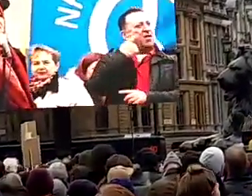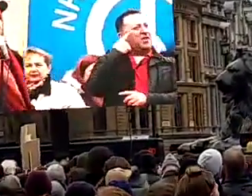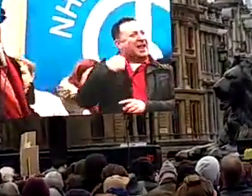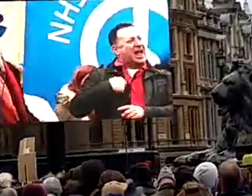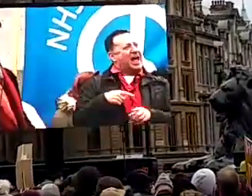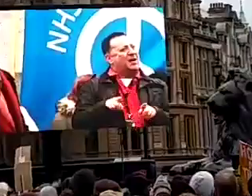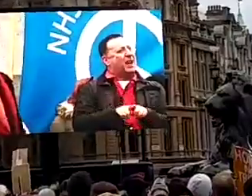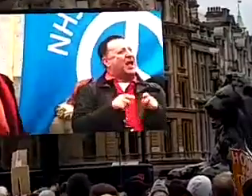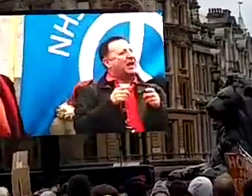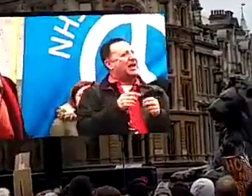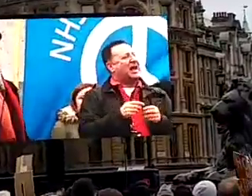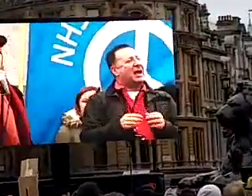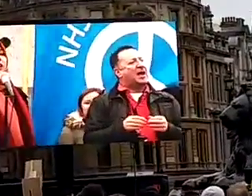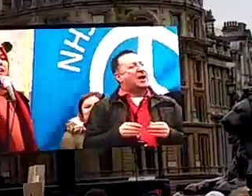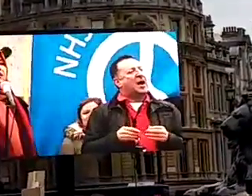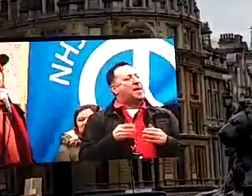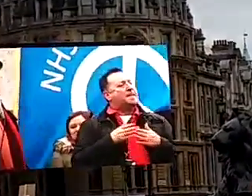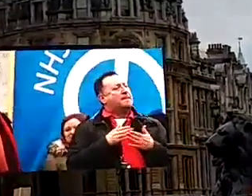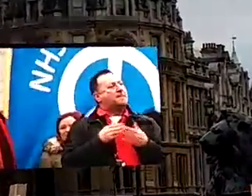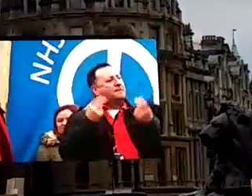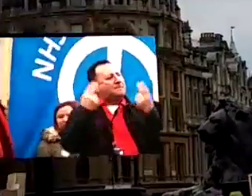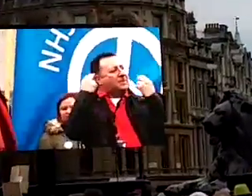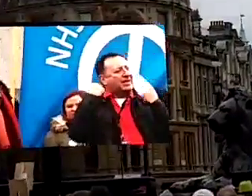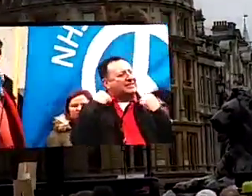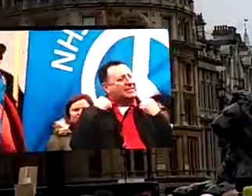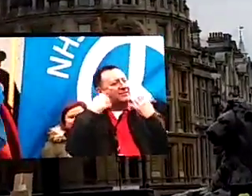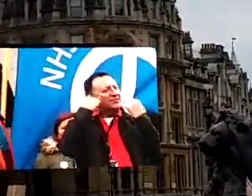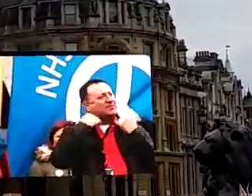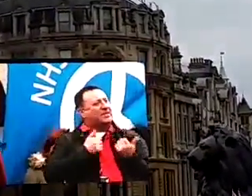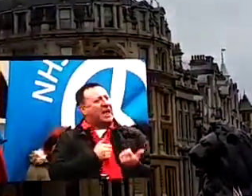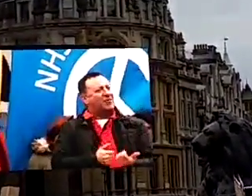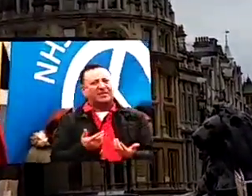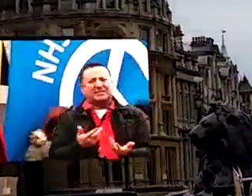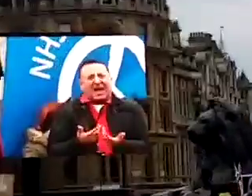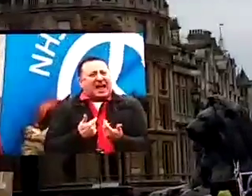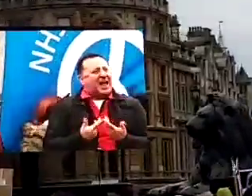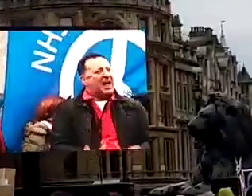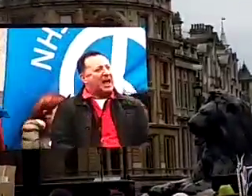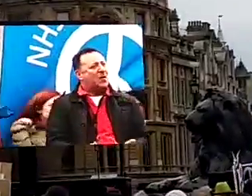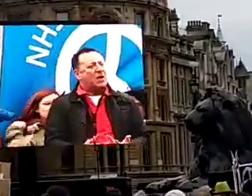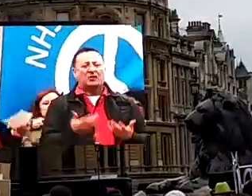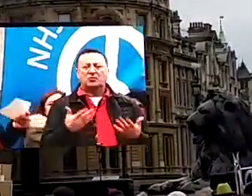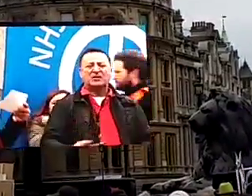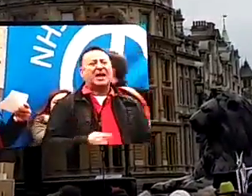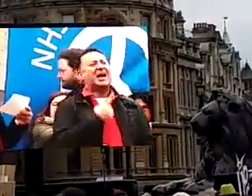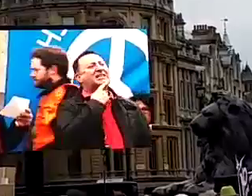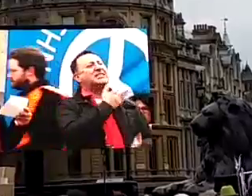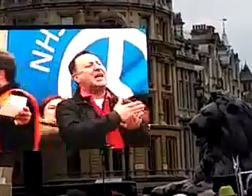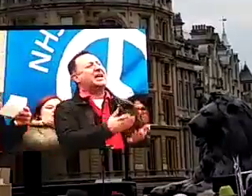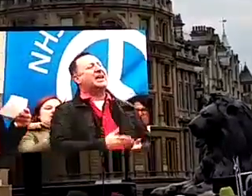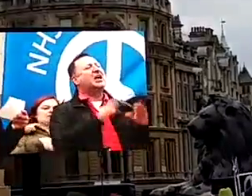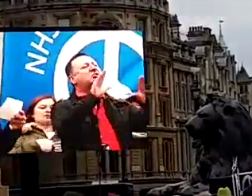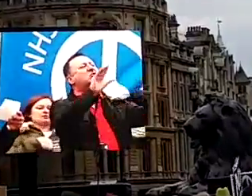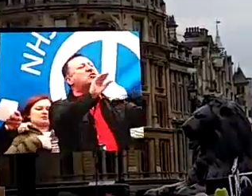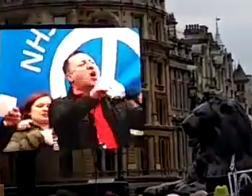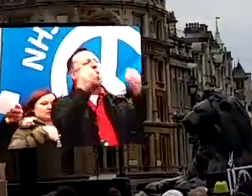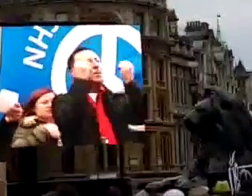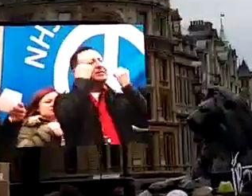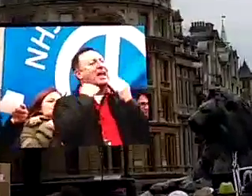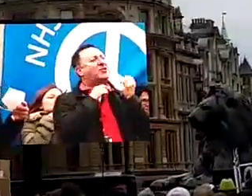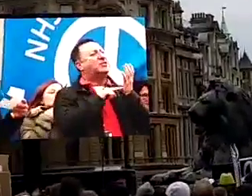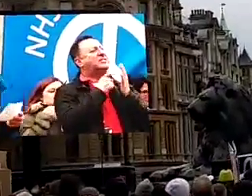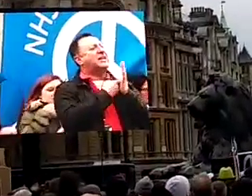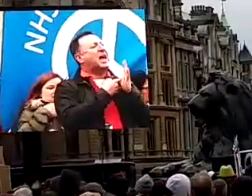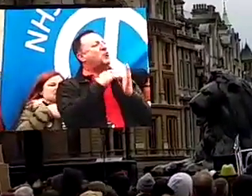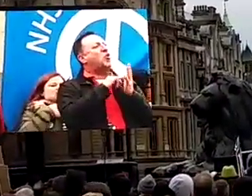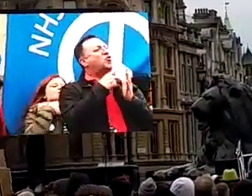stand here calling to stop this terrorism. I say that we need to